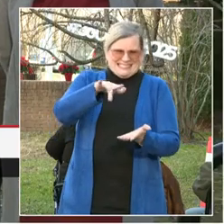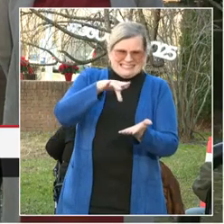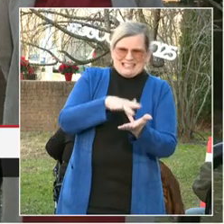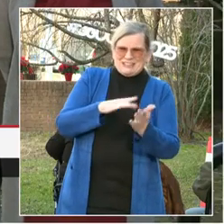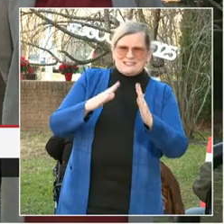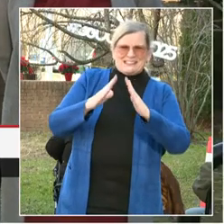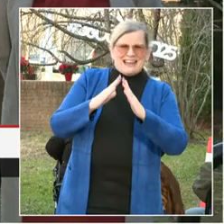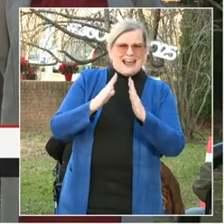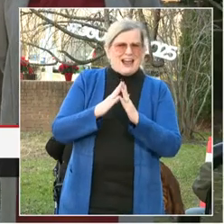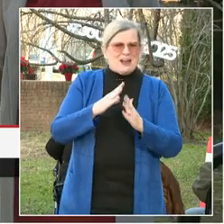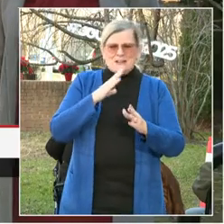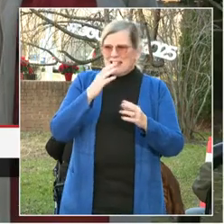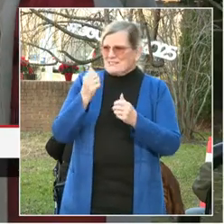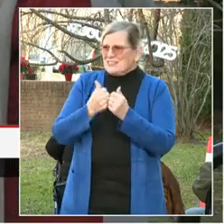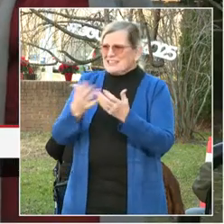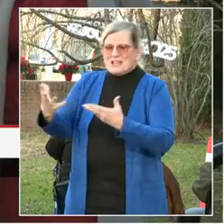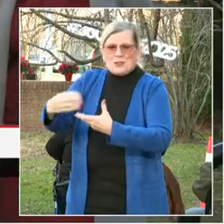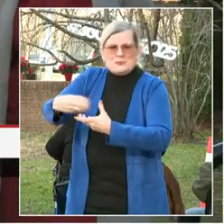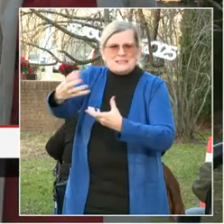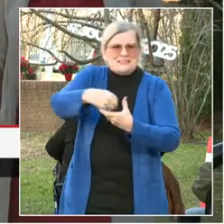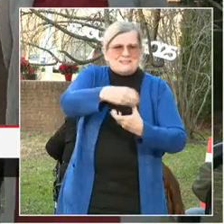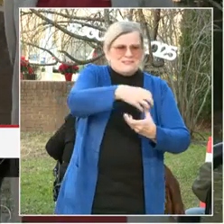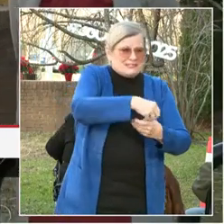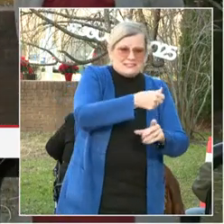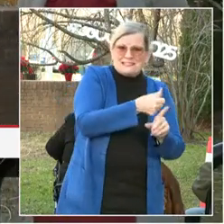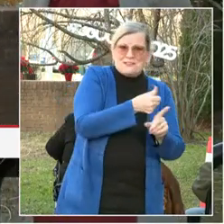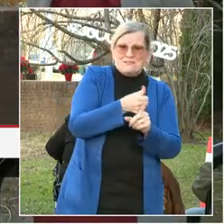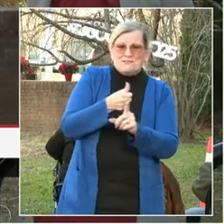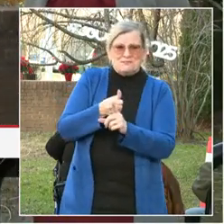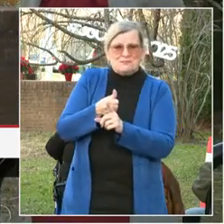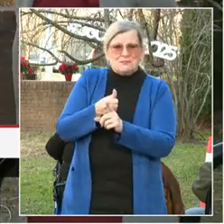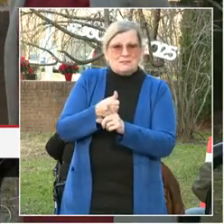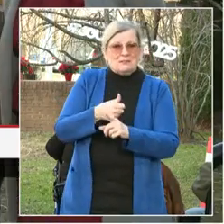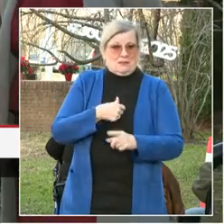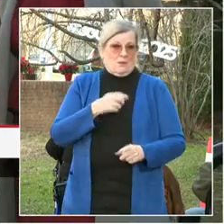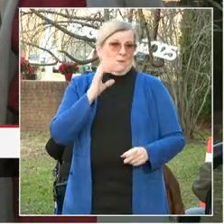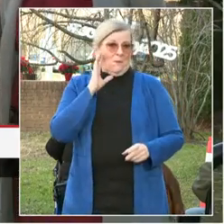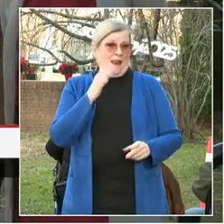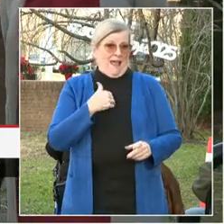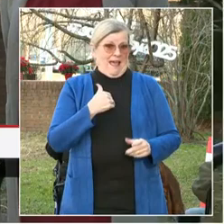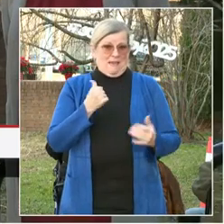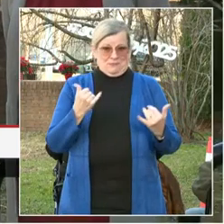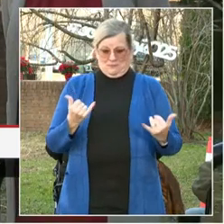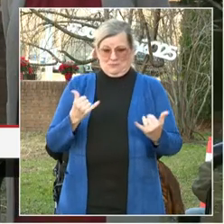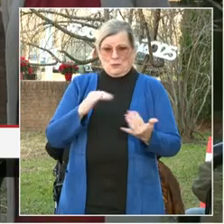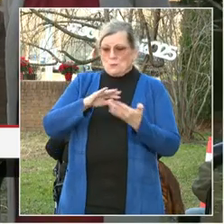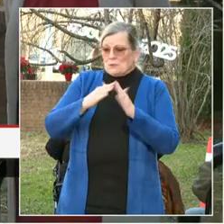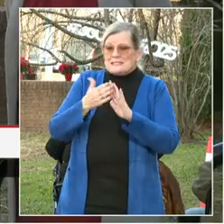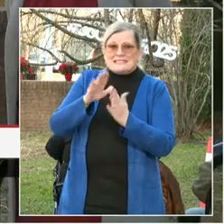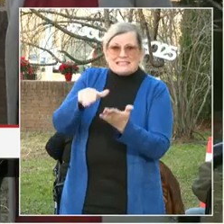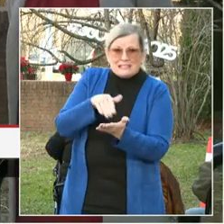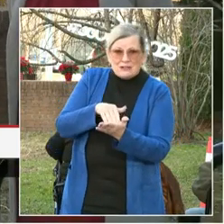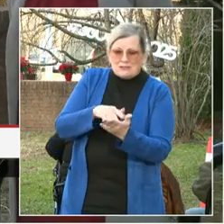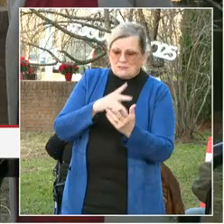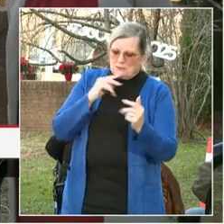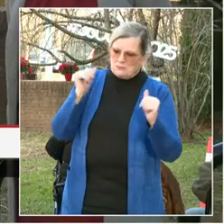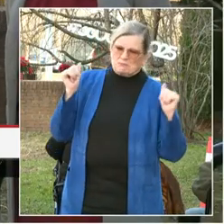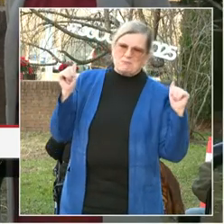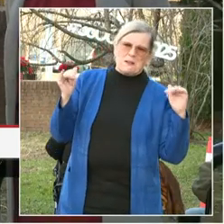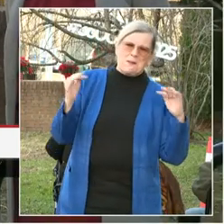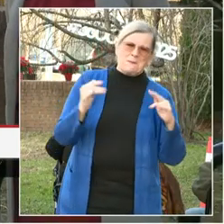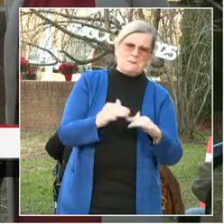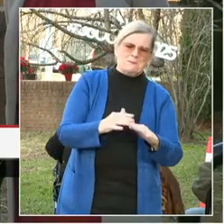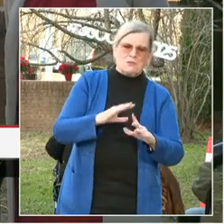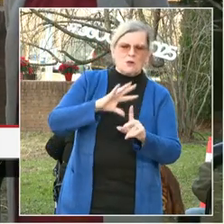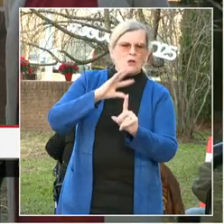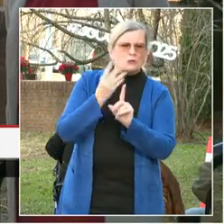district itself. A modern community center will be a gathering place for cultural, athletic, social, and